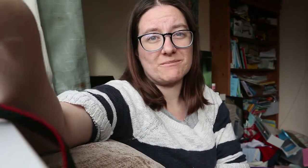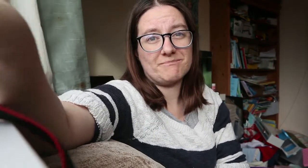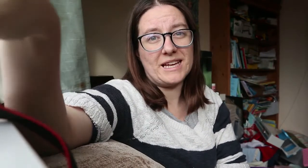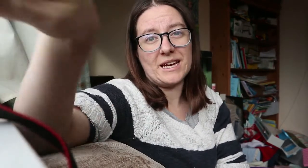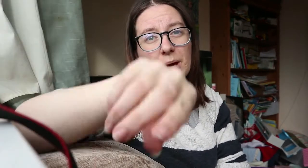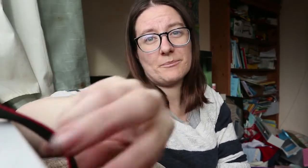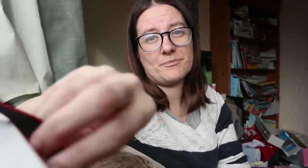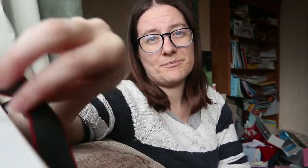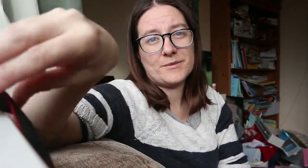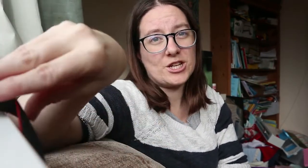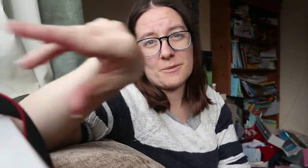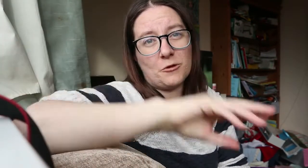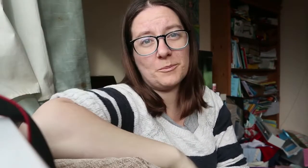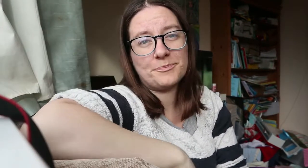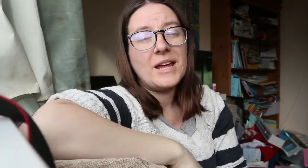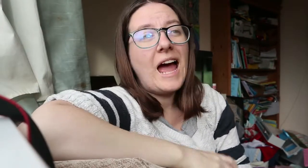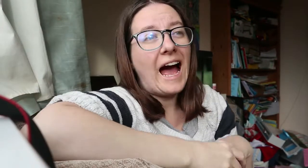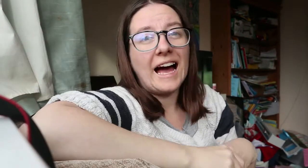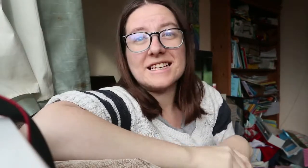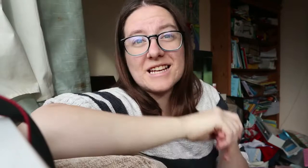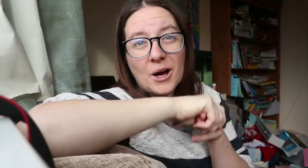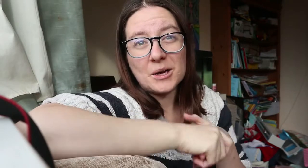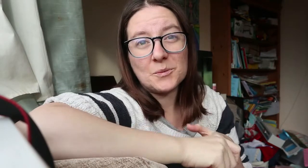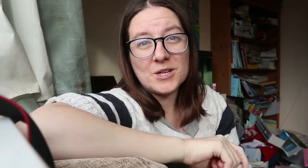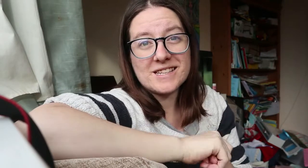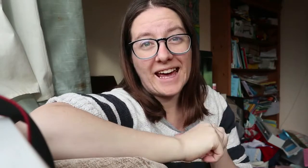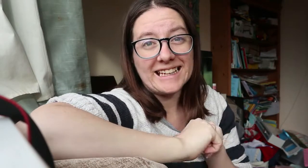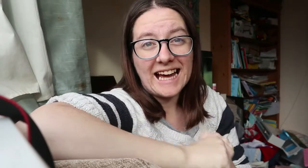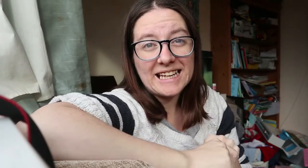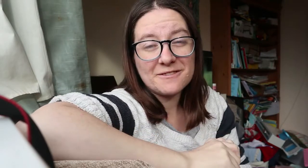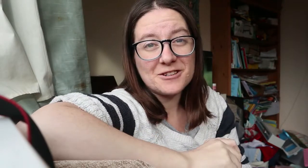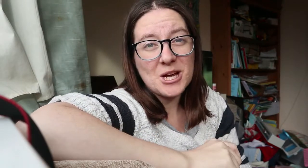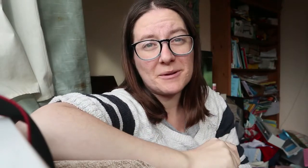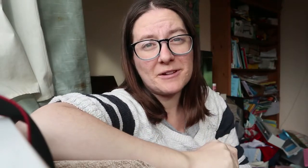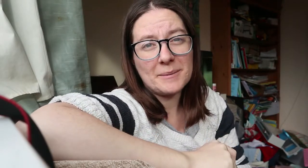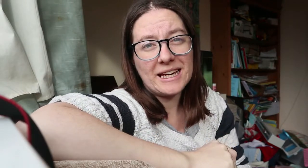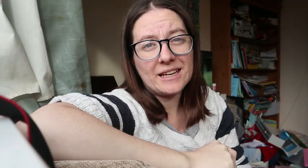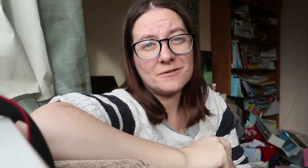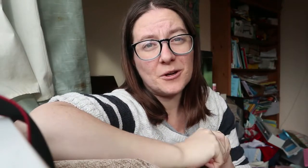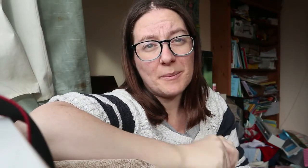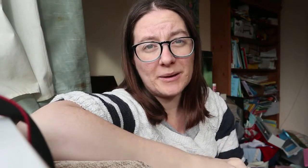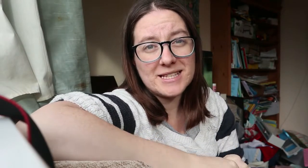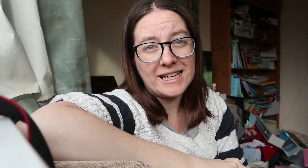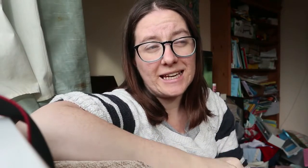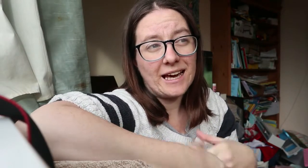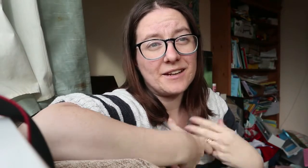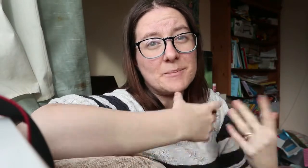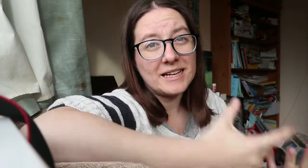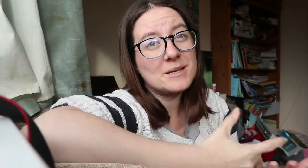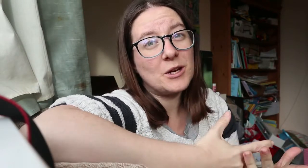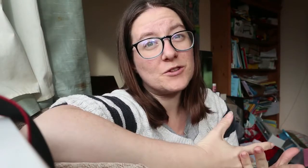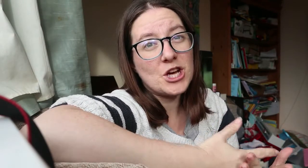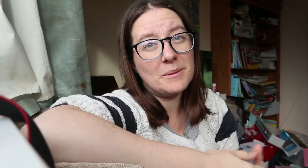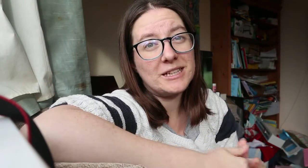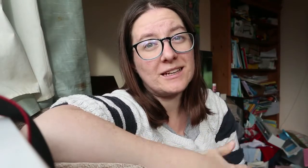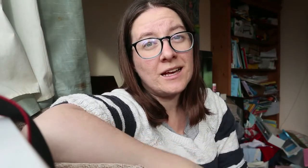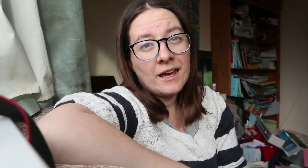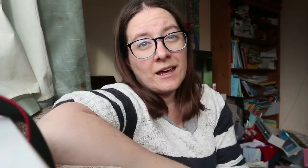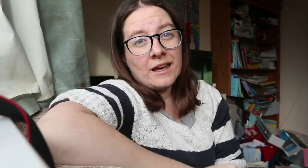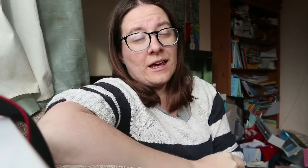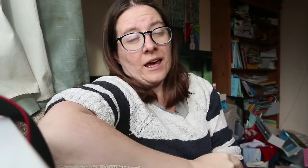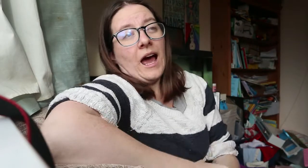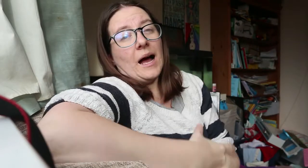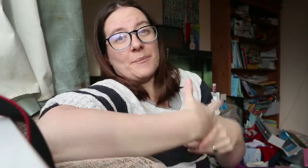conversation in any way, a shape or form. Um, I was a nanny for a German family for about a year and I picked up a lot of German,